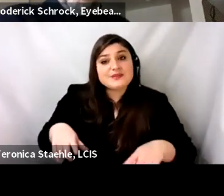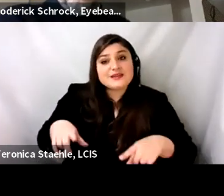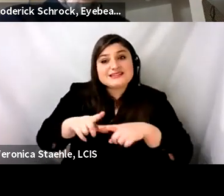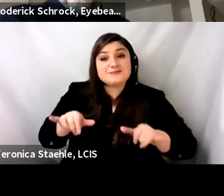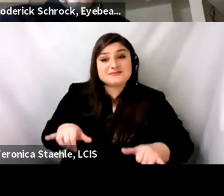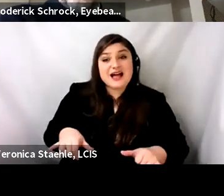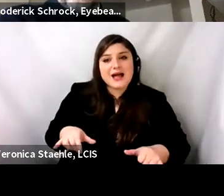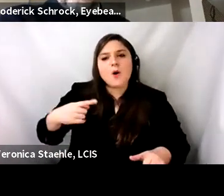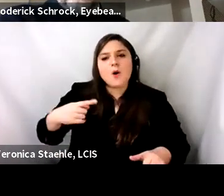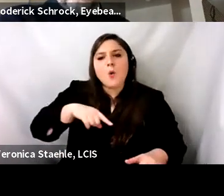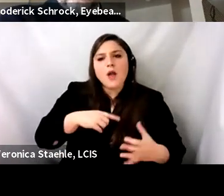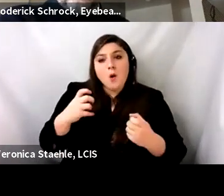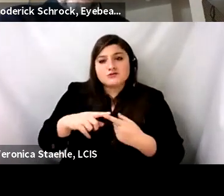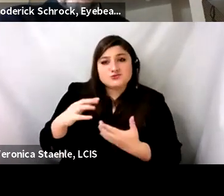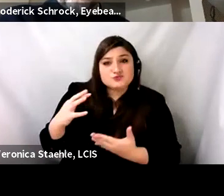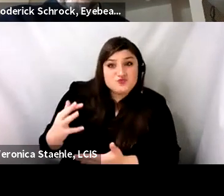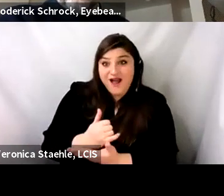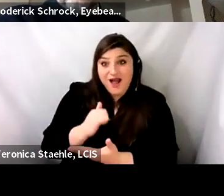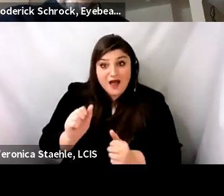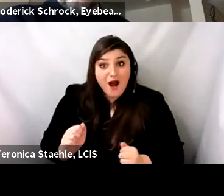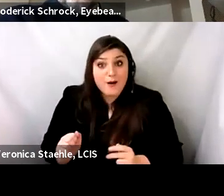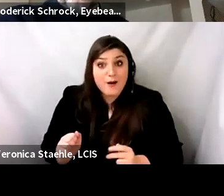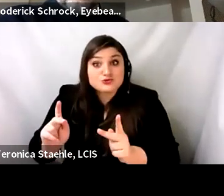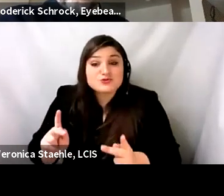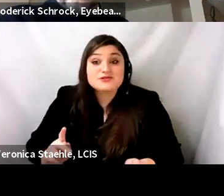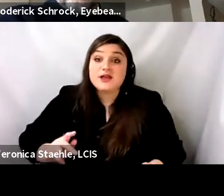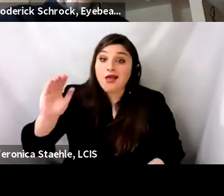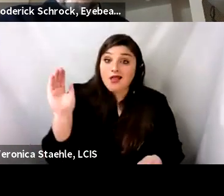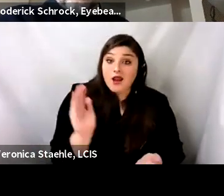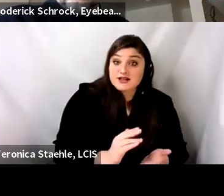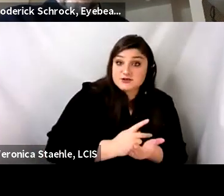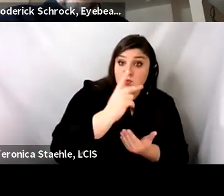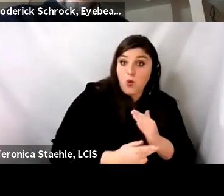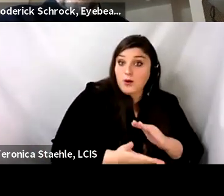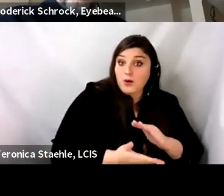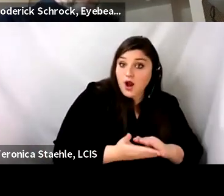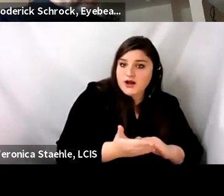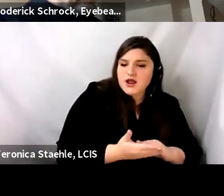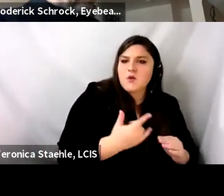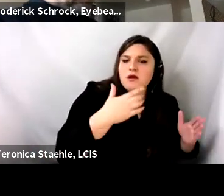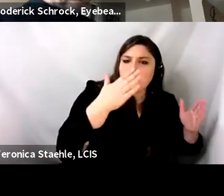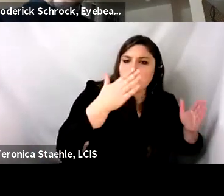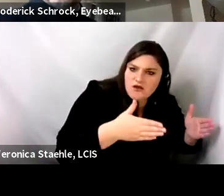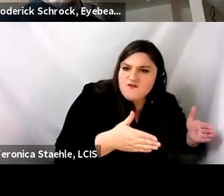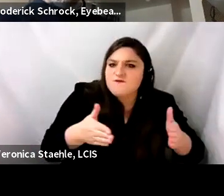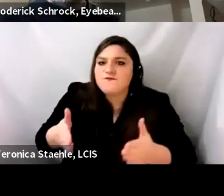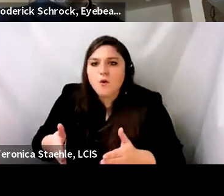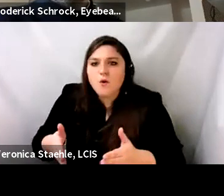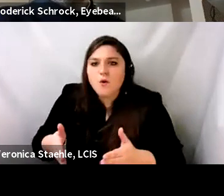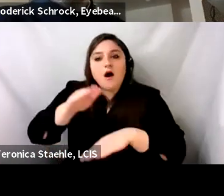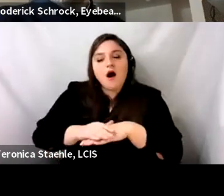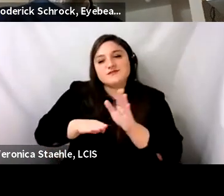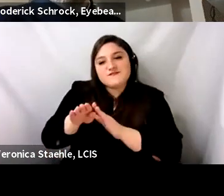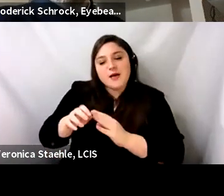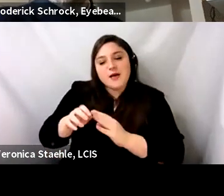leadership experience institute, where our new leadership was at simultaneous to doing these